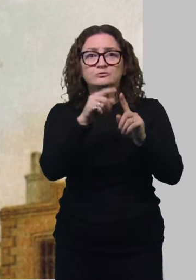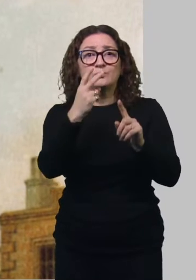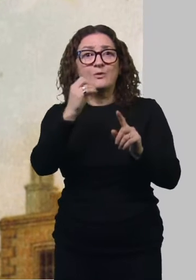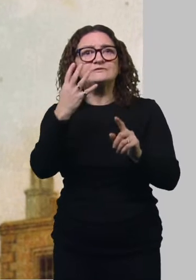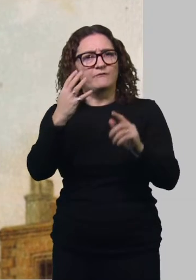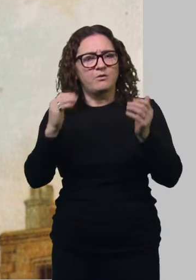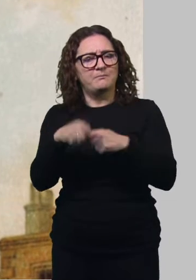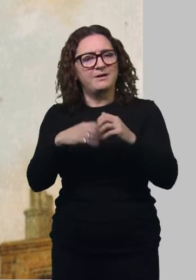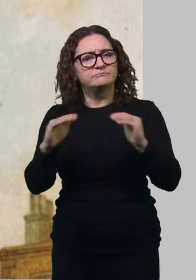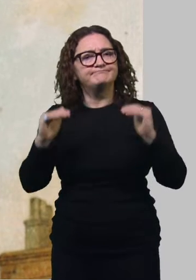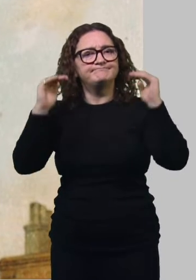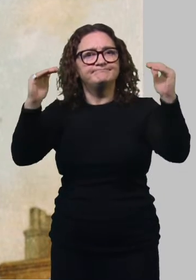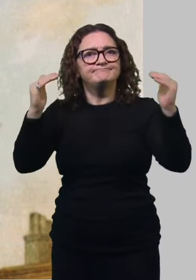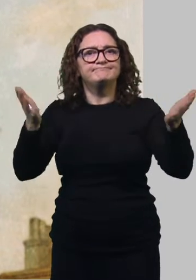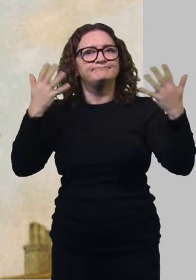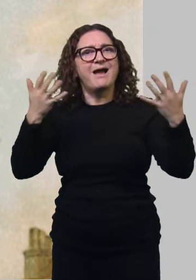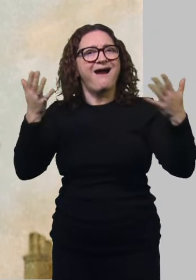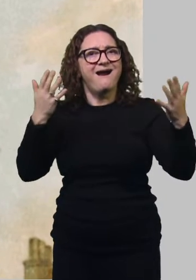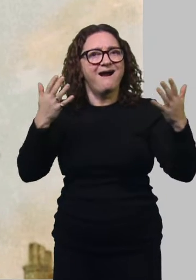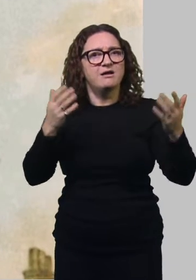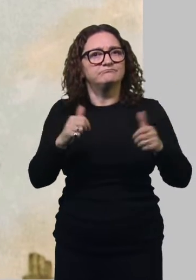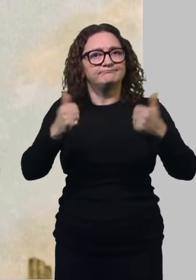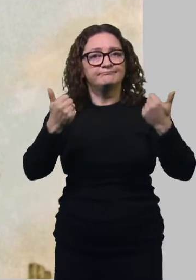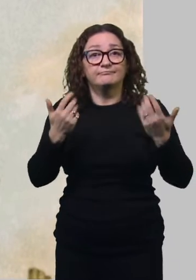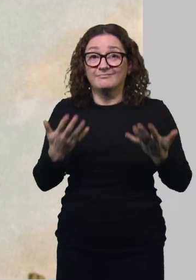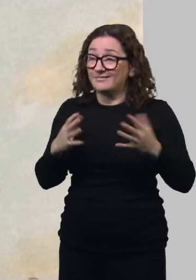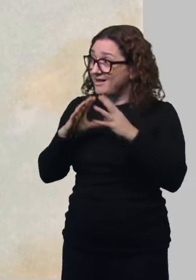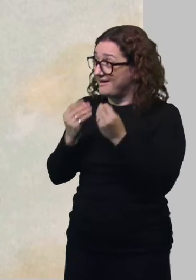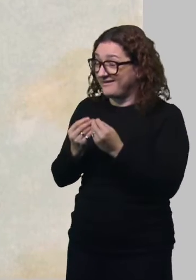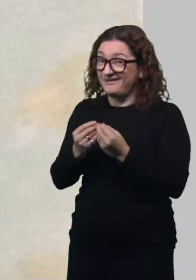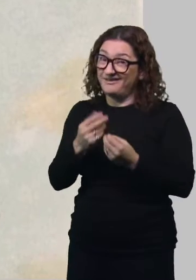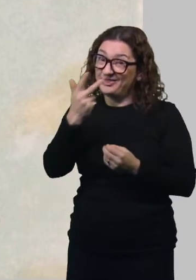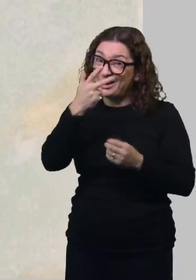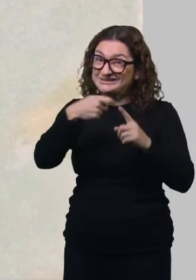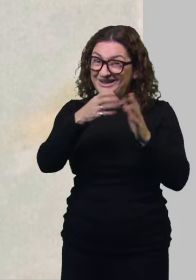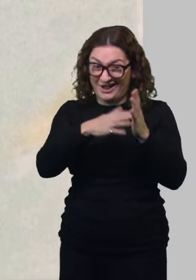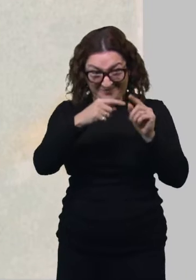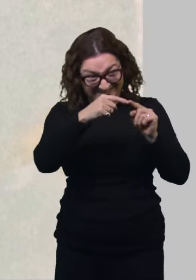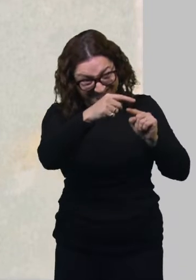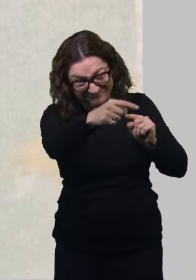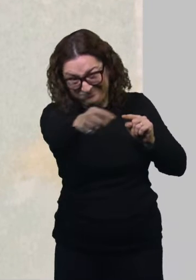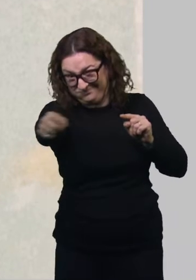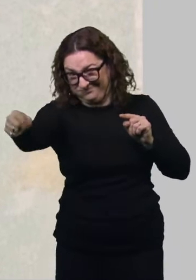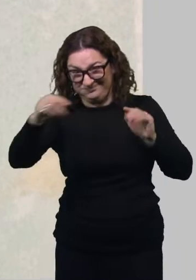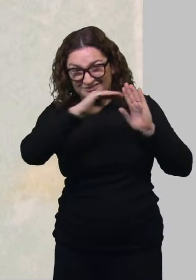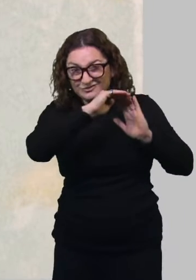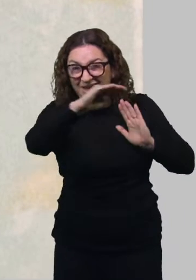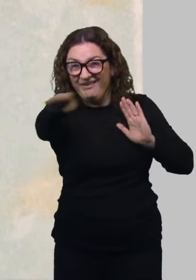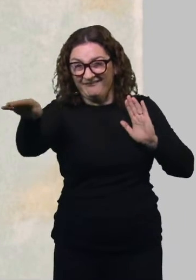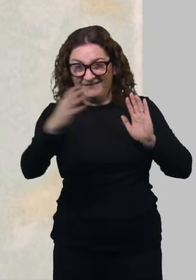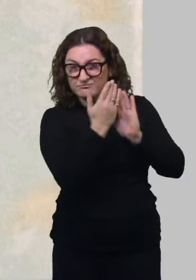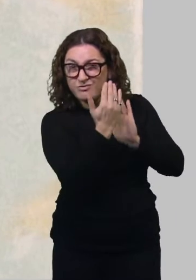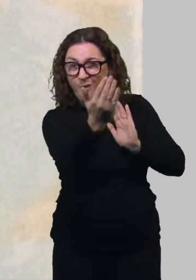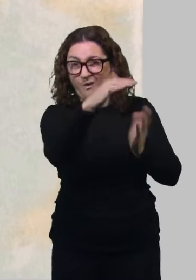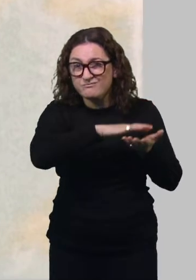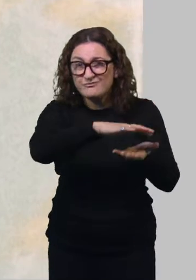13 kilometres of shelving and approximately 4 million records. A 13th floor contains the air conditioning plant, and on the 14th floor is